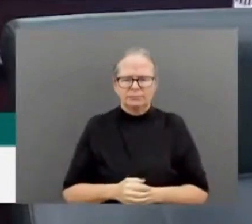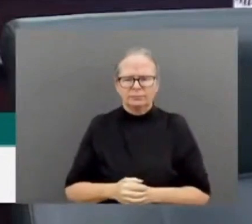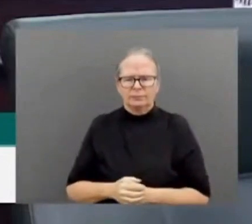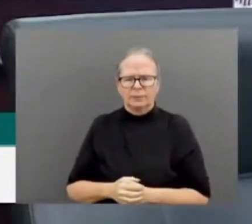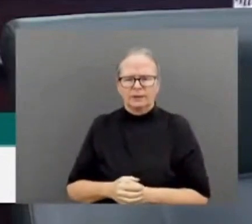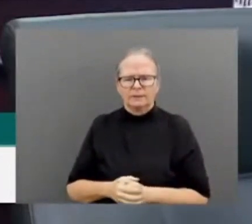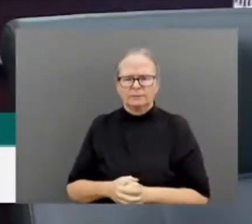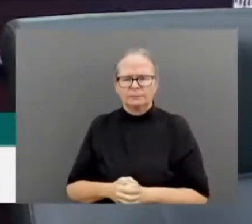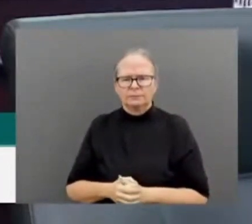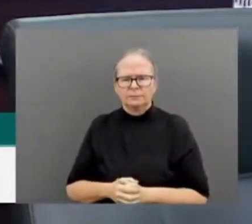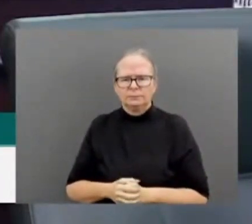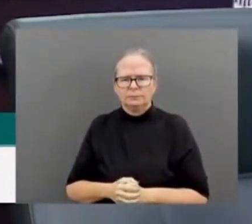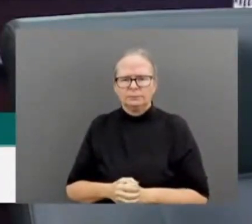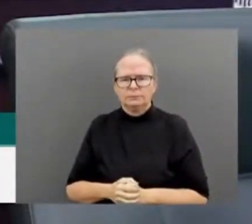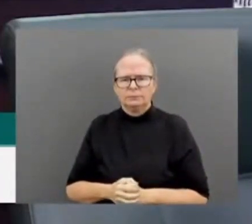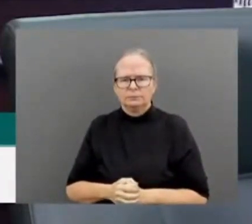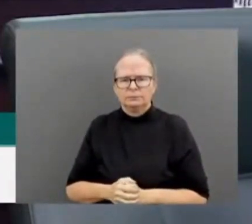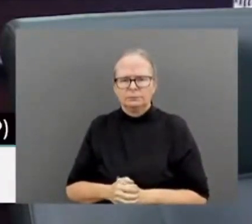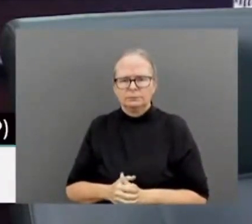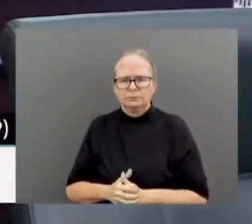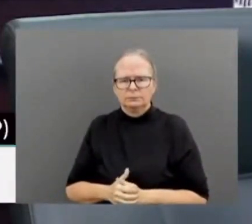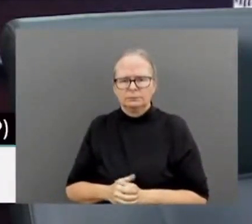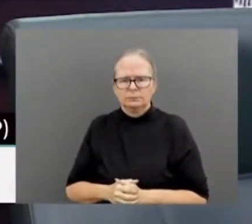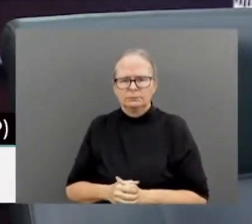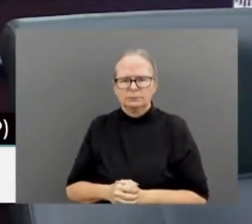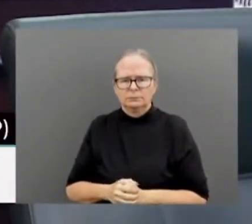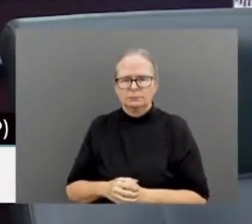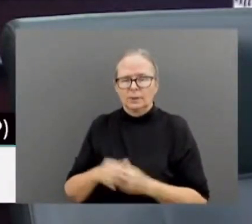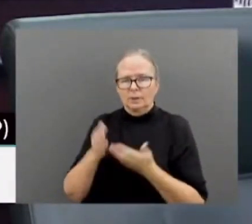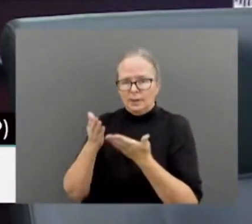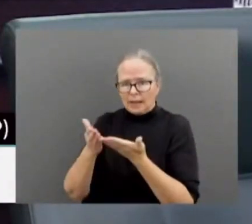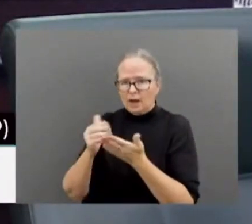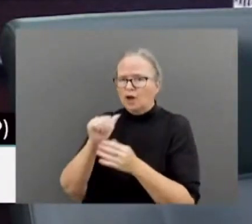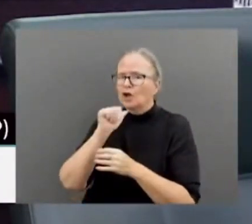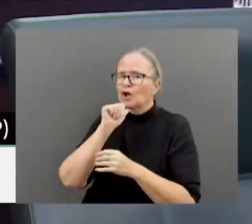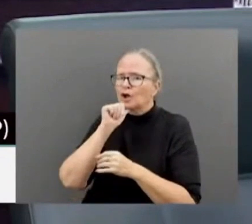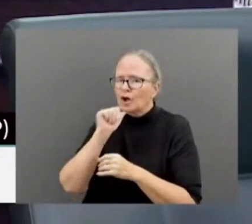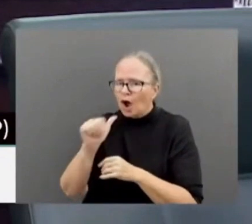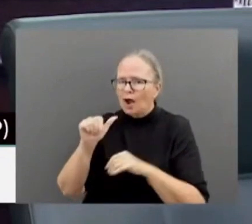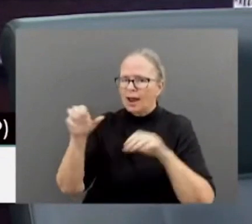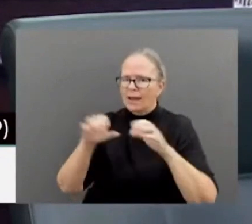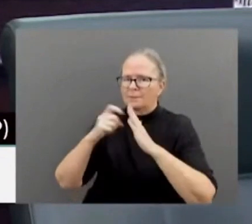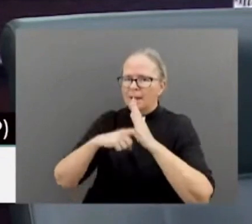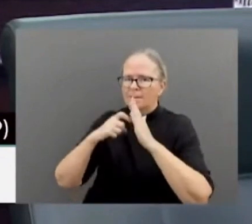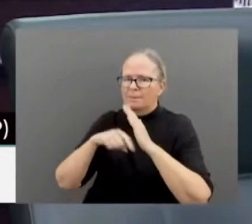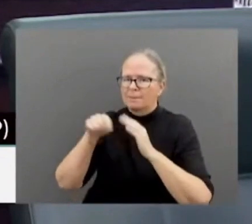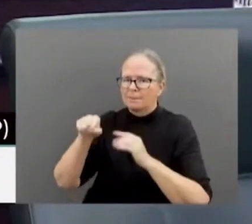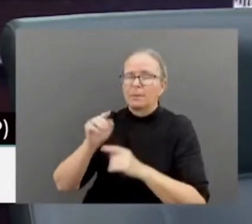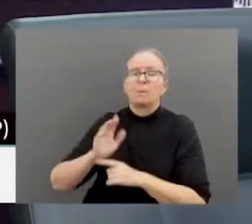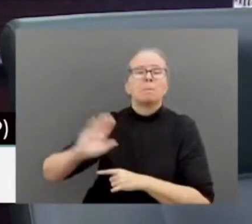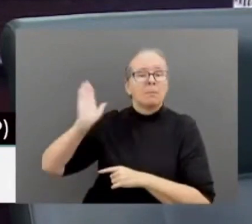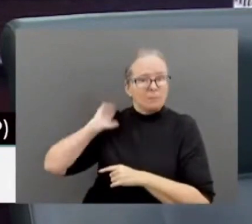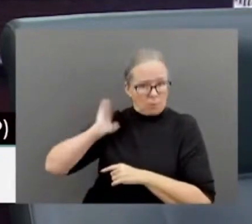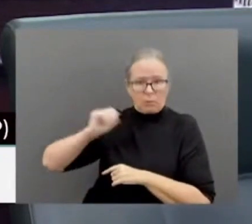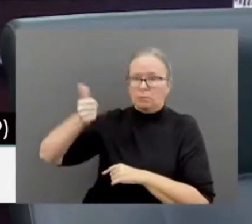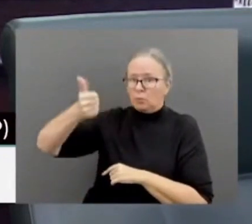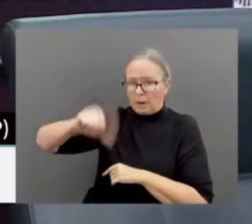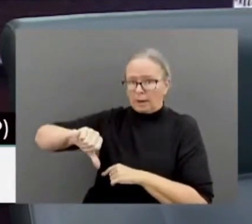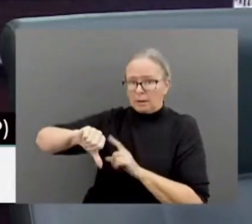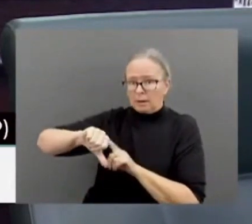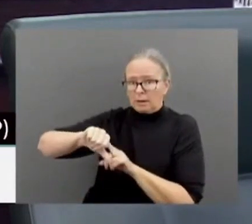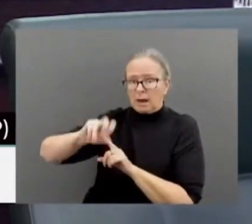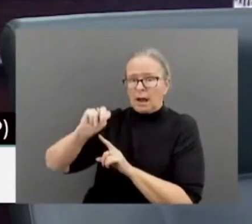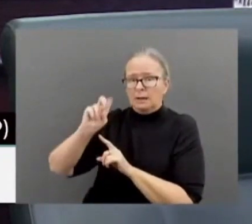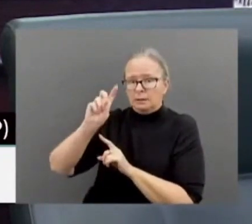given that this is not an active coal mine but was previously denied, and given that the NDP have fought to protect the Eastern Slopes from coal mining